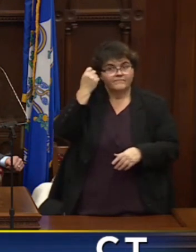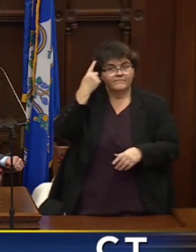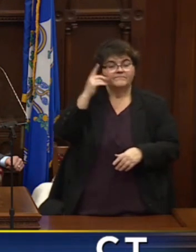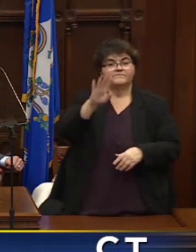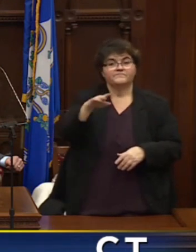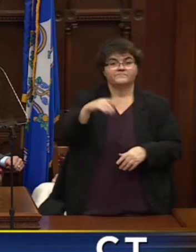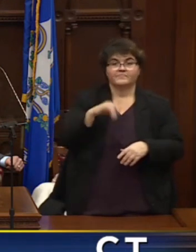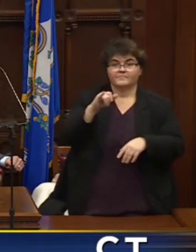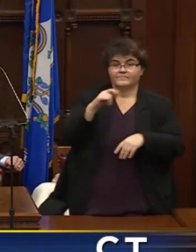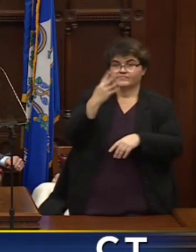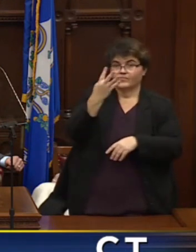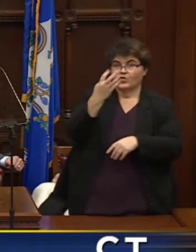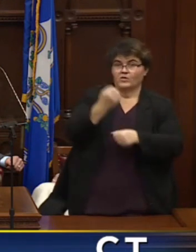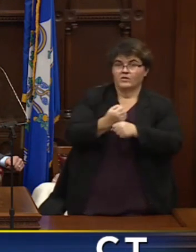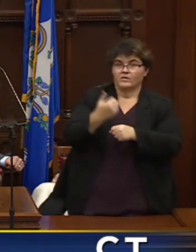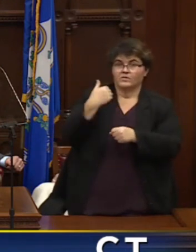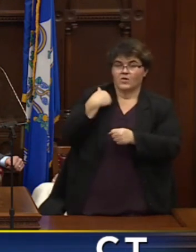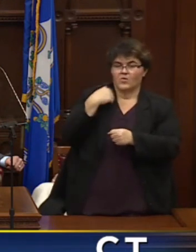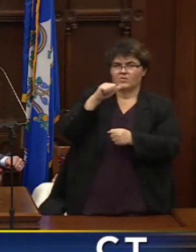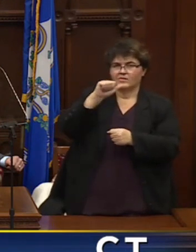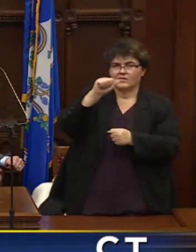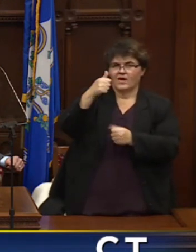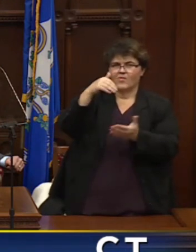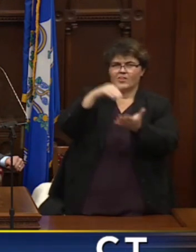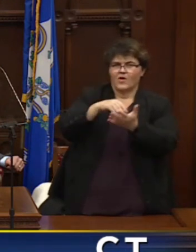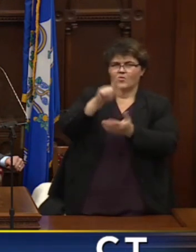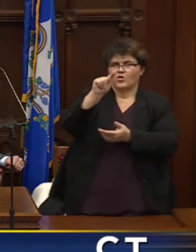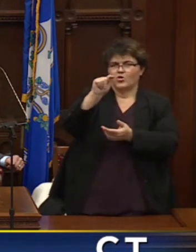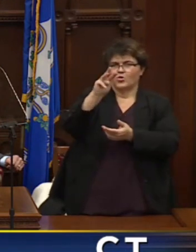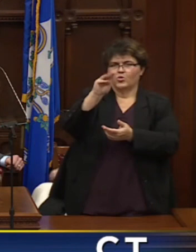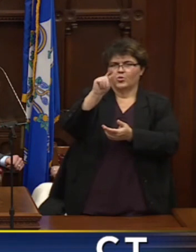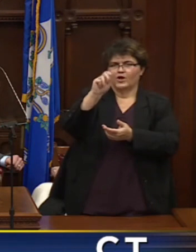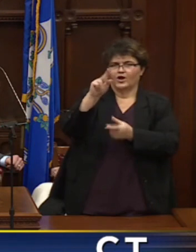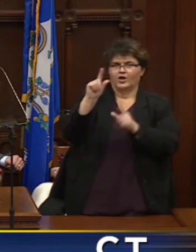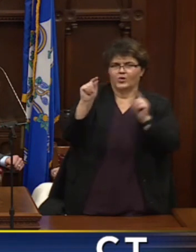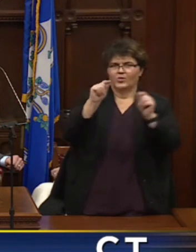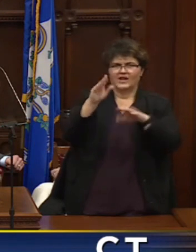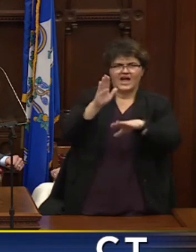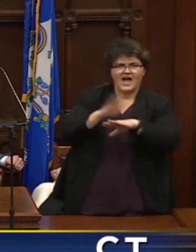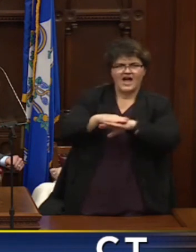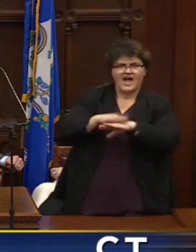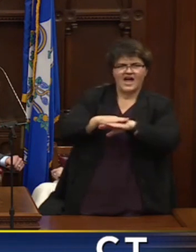10,000 tweets saying, "Governor, never dance in public again."